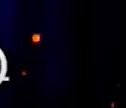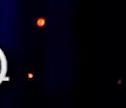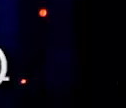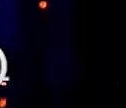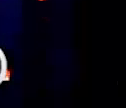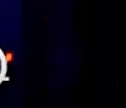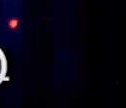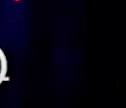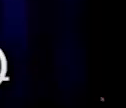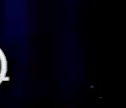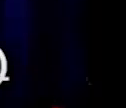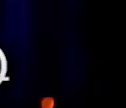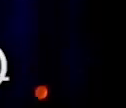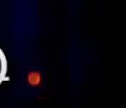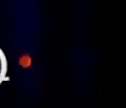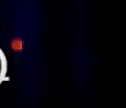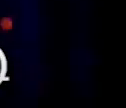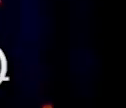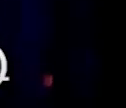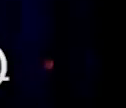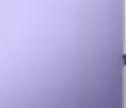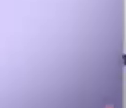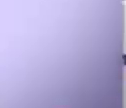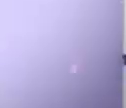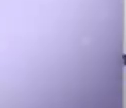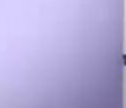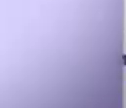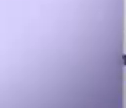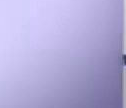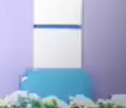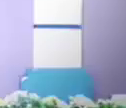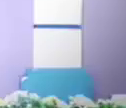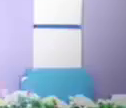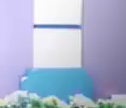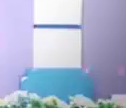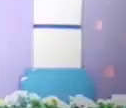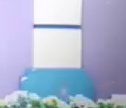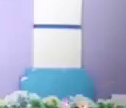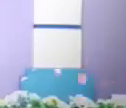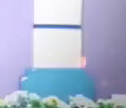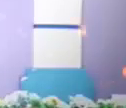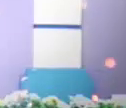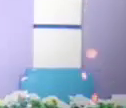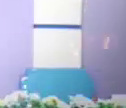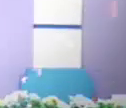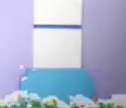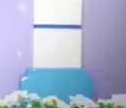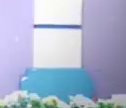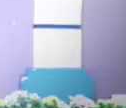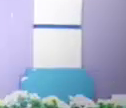prostitute sits." In other words, the other version says that the waters that you saw that the prostitute sat on, those waters,